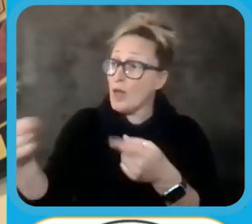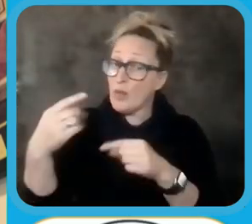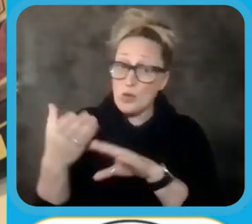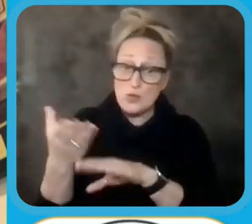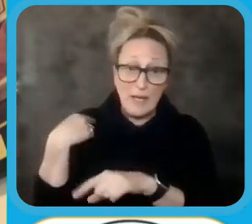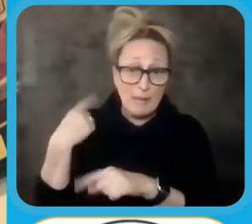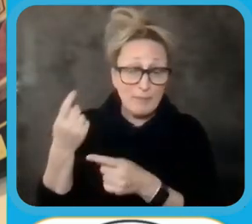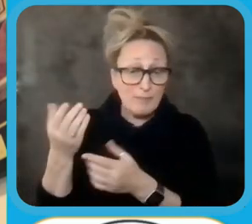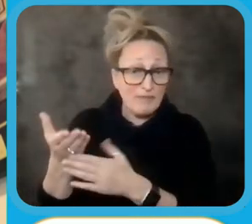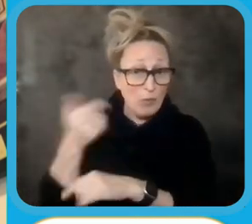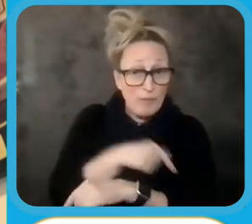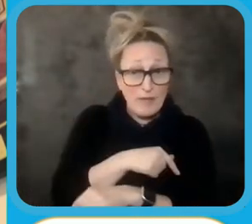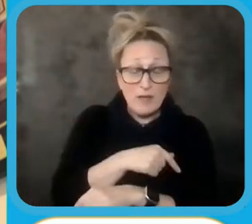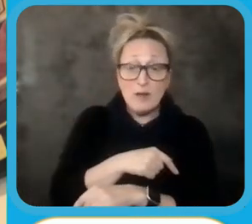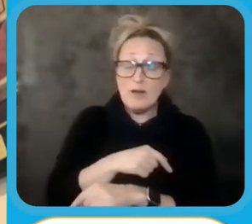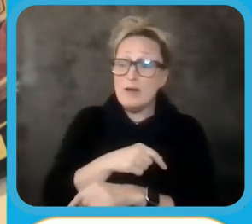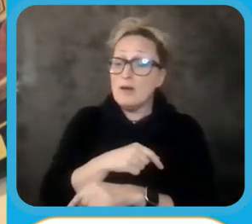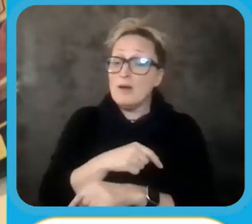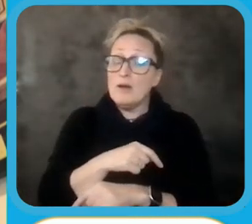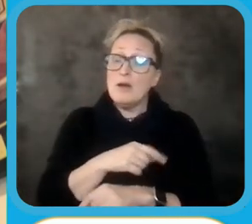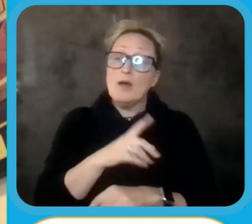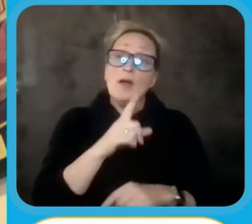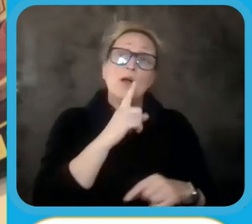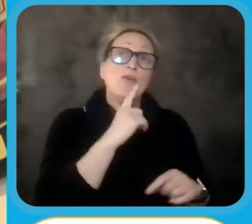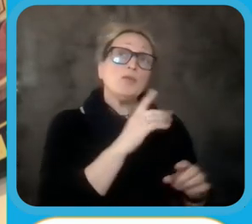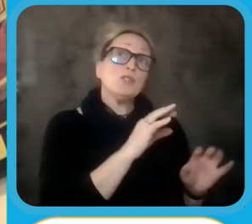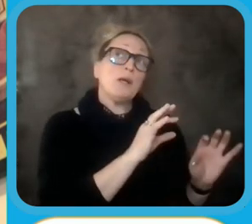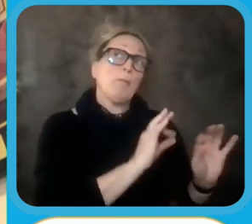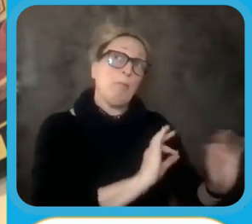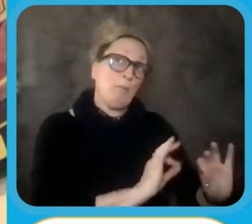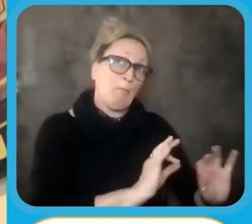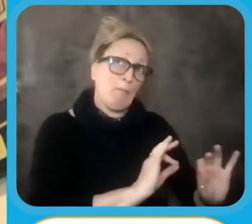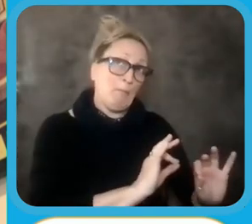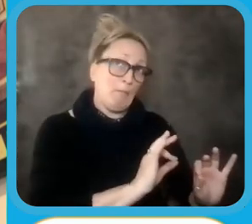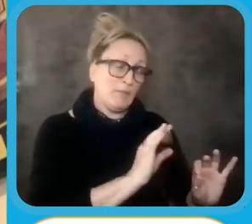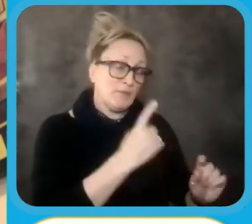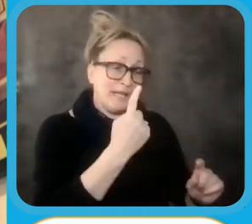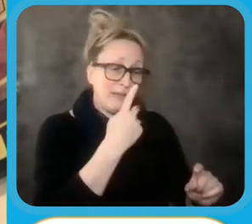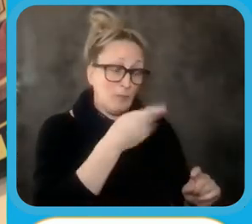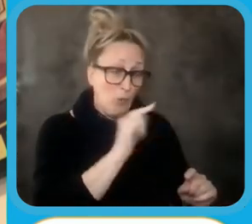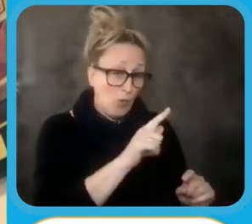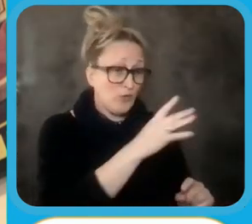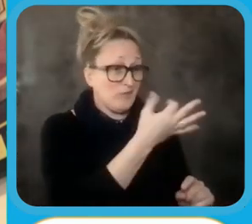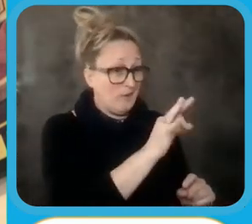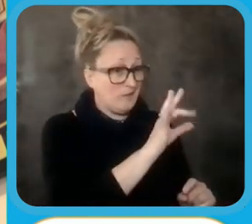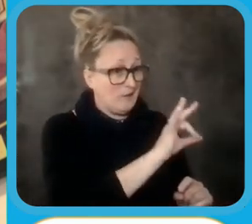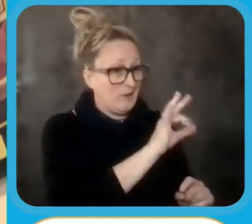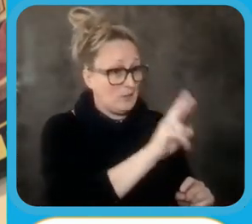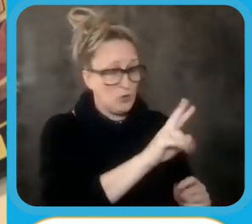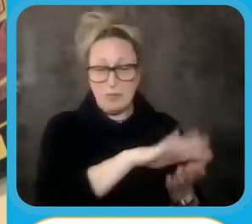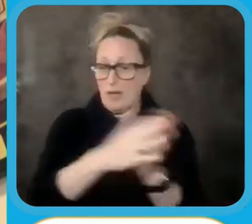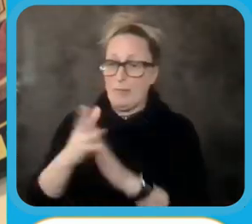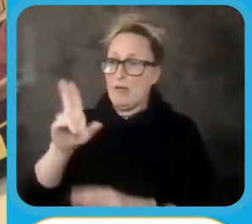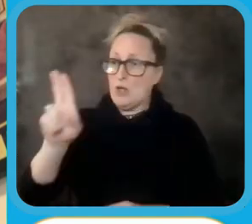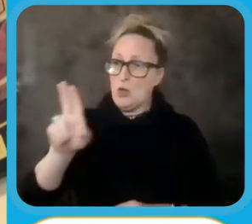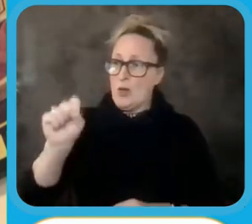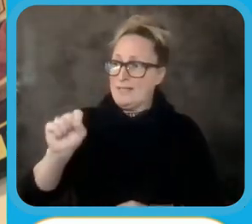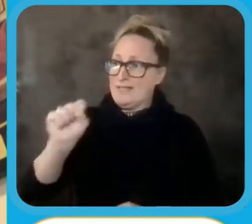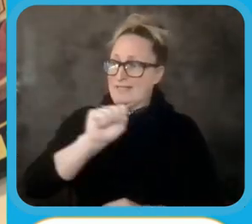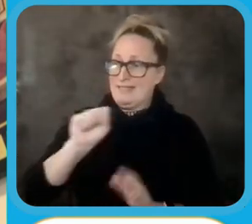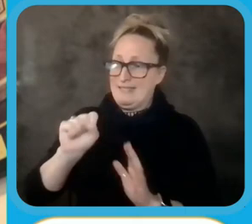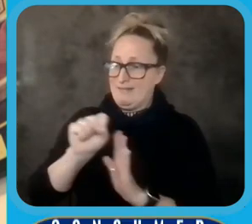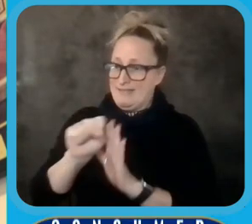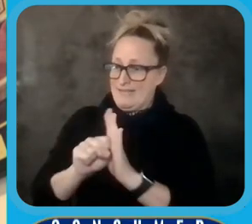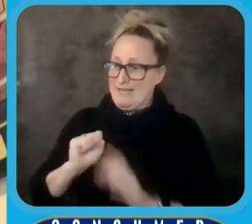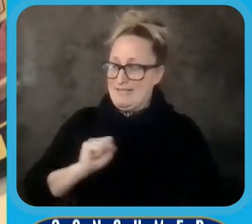for taking me from an asterisk in the polls in 1992 to becoming a United States Senator. That was